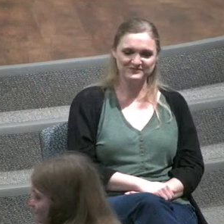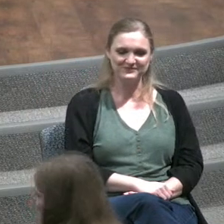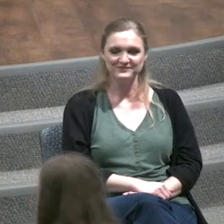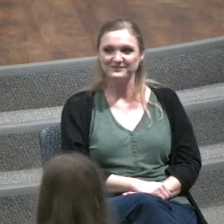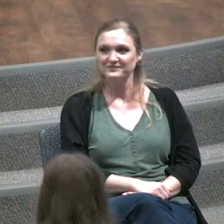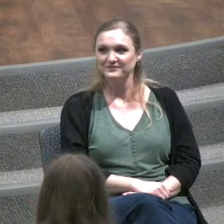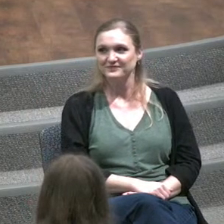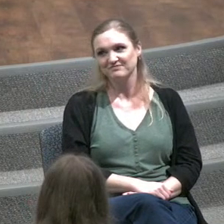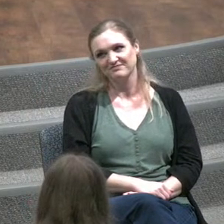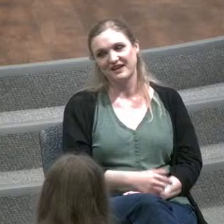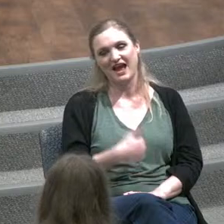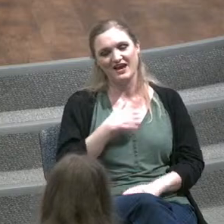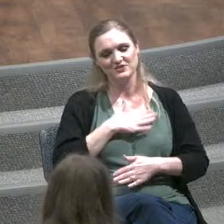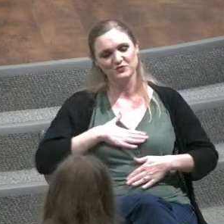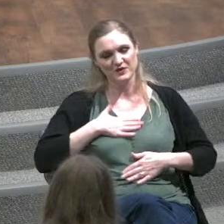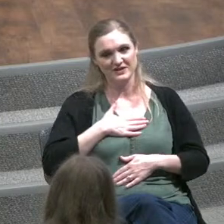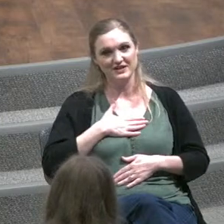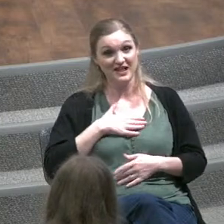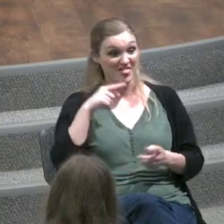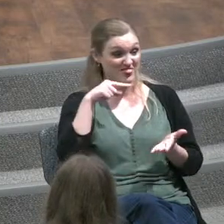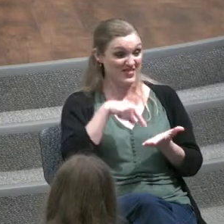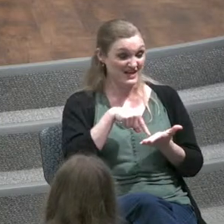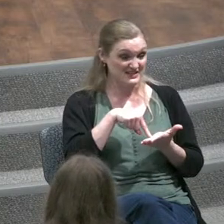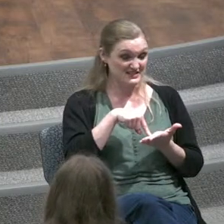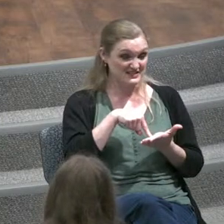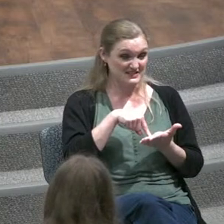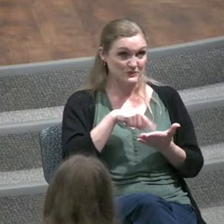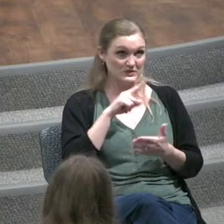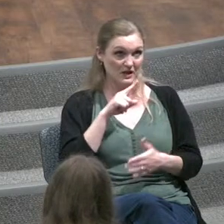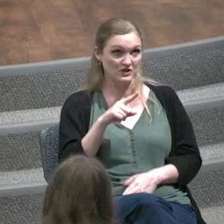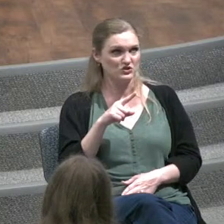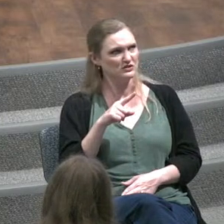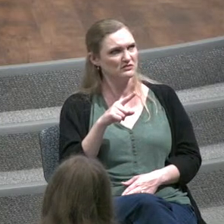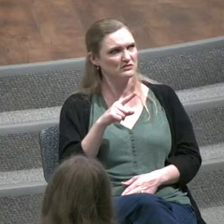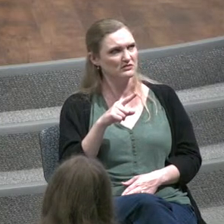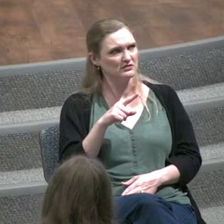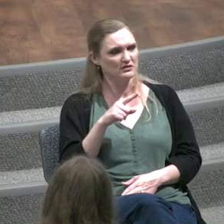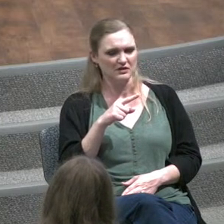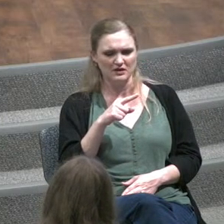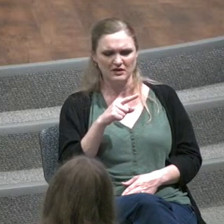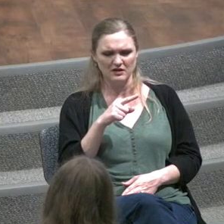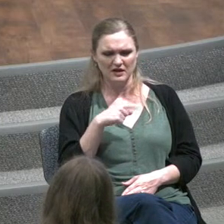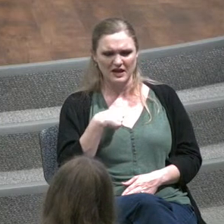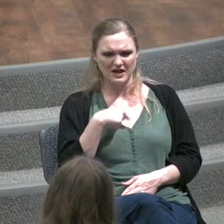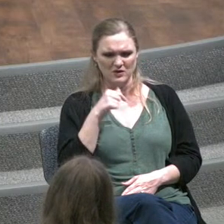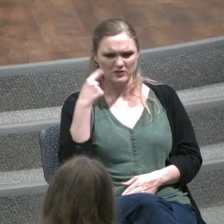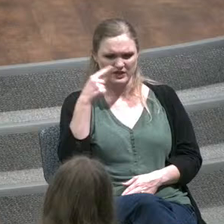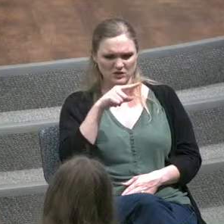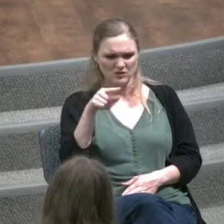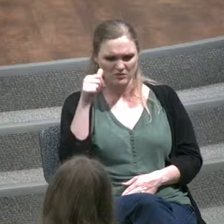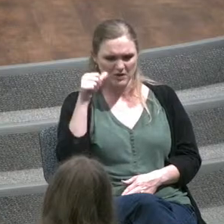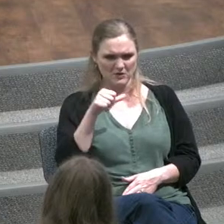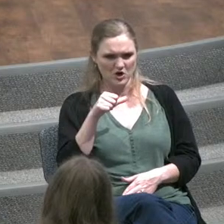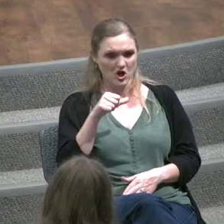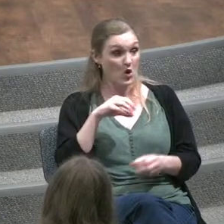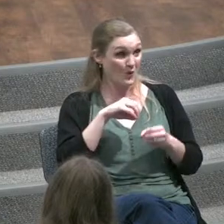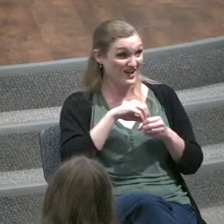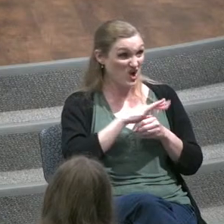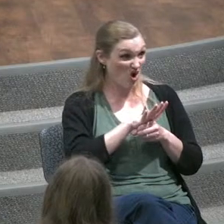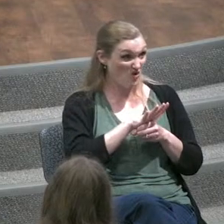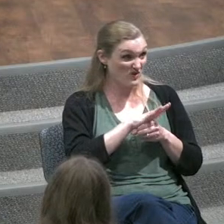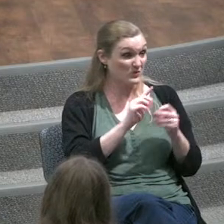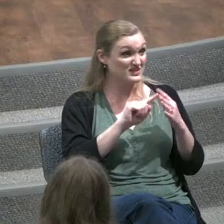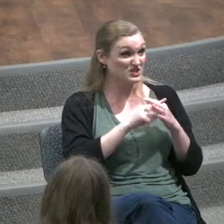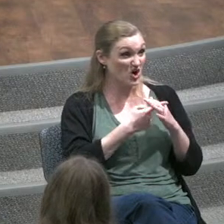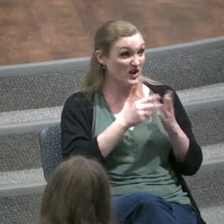Thank you, Becky. It's been my pleasure. This was actually, I don't expect anybody to remember this, but just as the pandemic